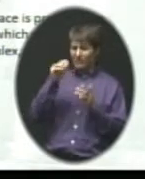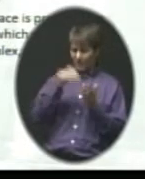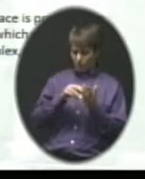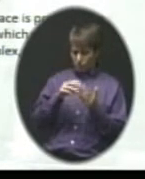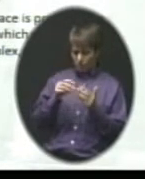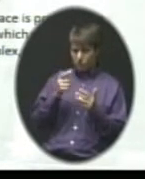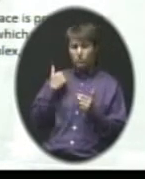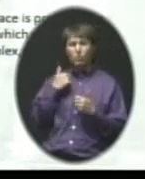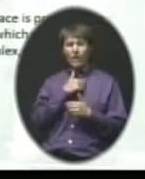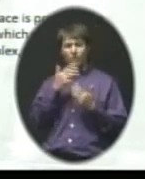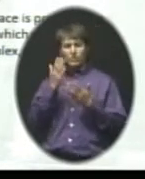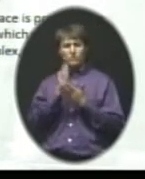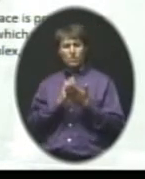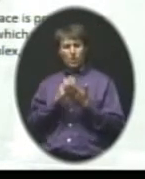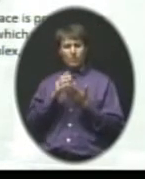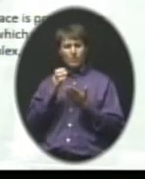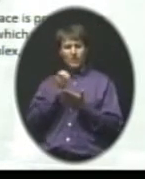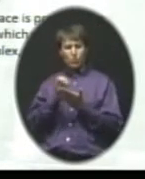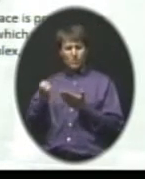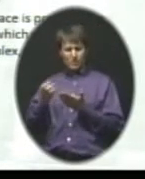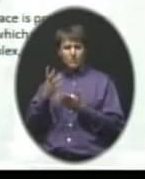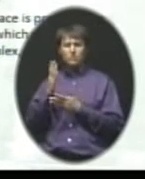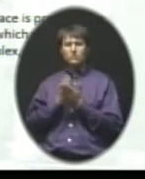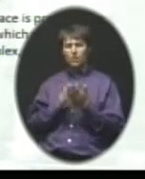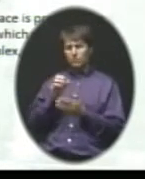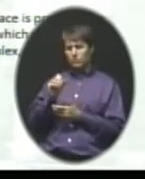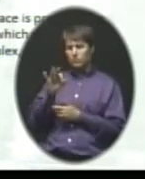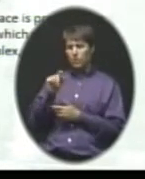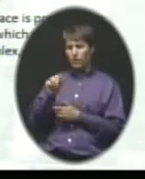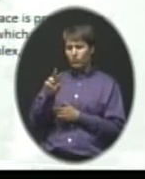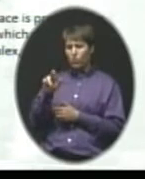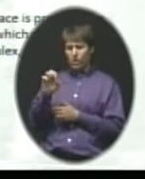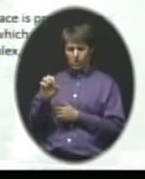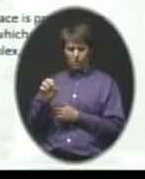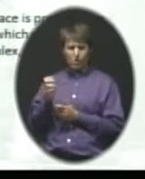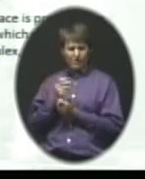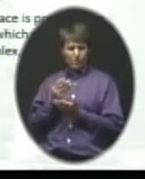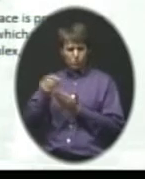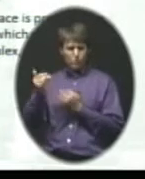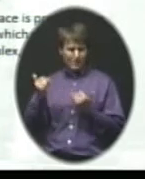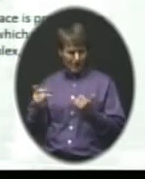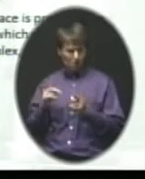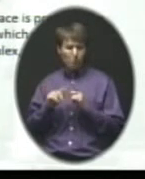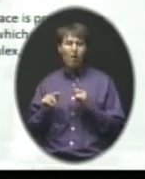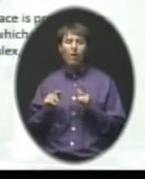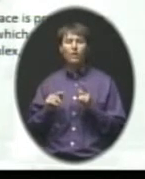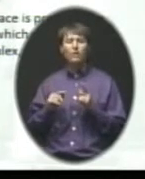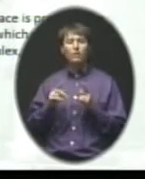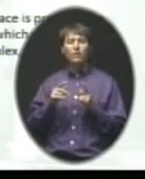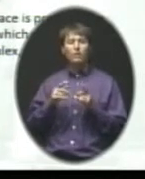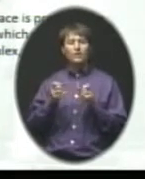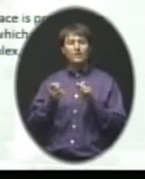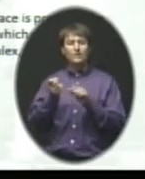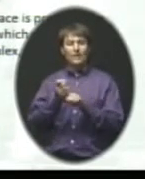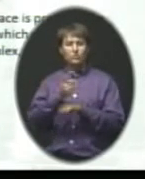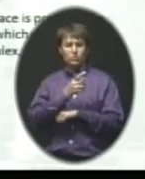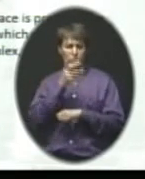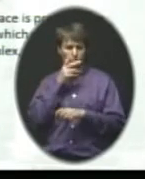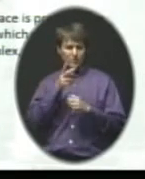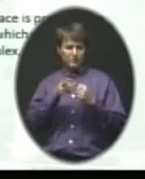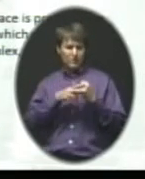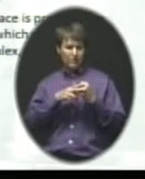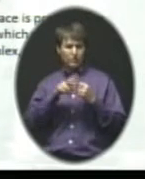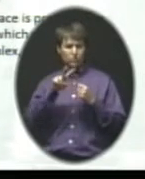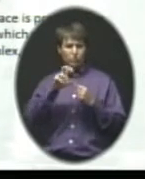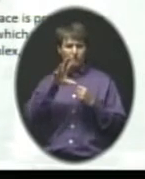equipment that we're purchasing and some software, but beginning next year, we will run this at a operating savings of $250,000.